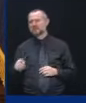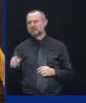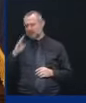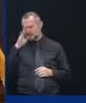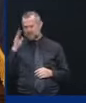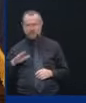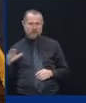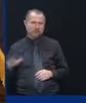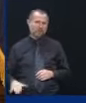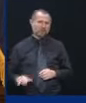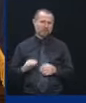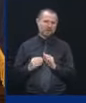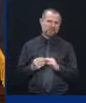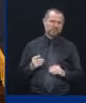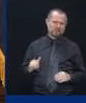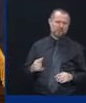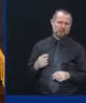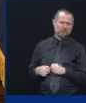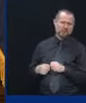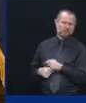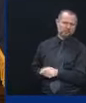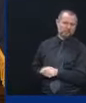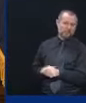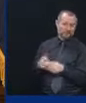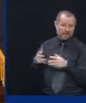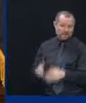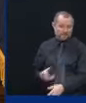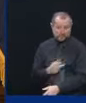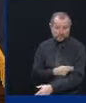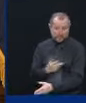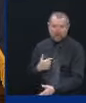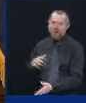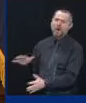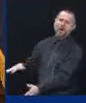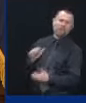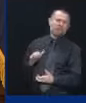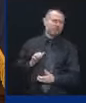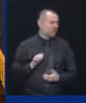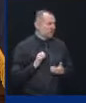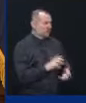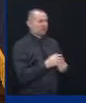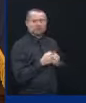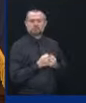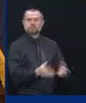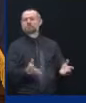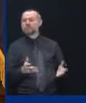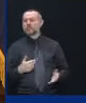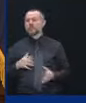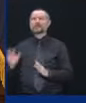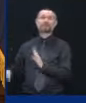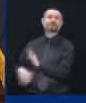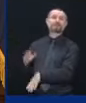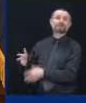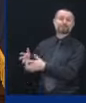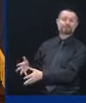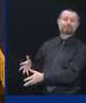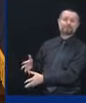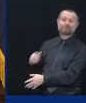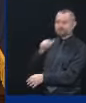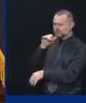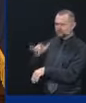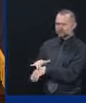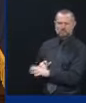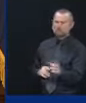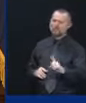But let's free up those unused vaccines. I'm not going to leave unused vaccines on a shelf